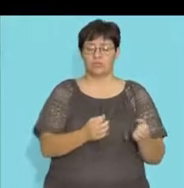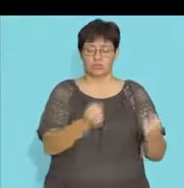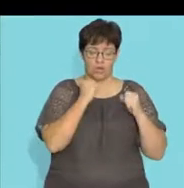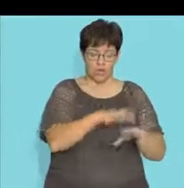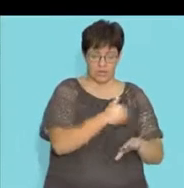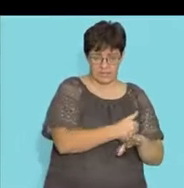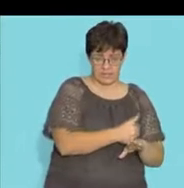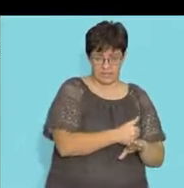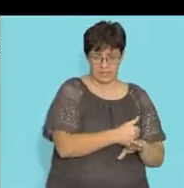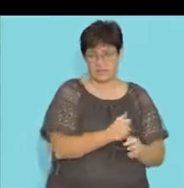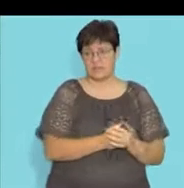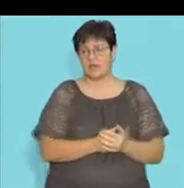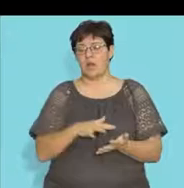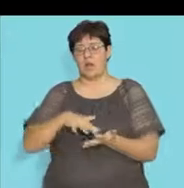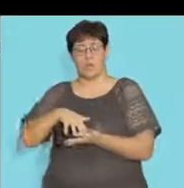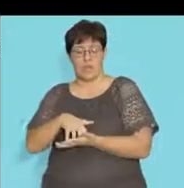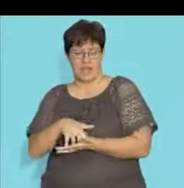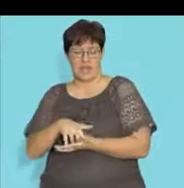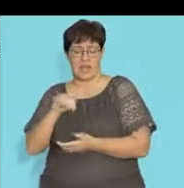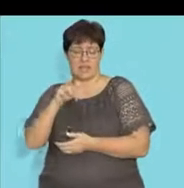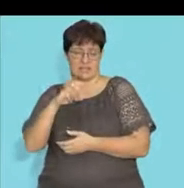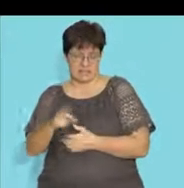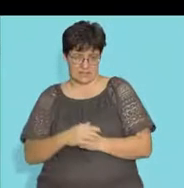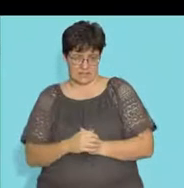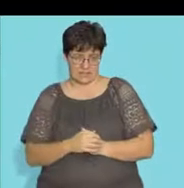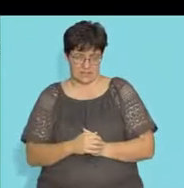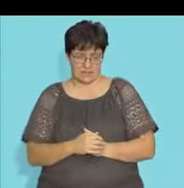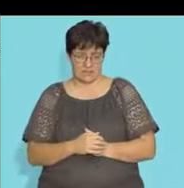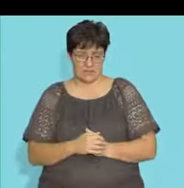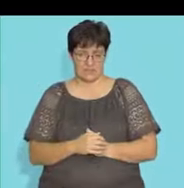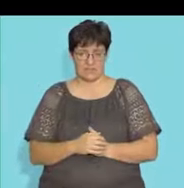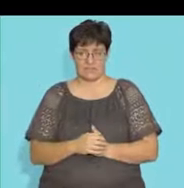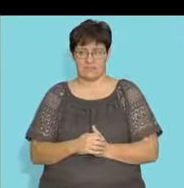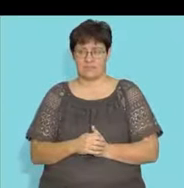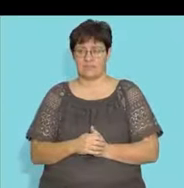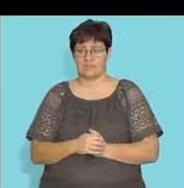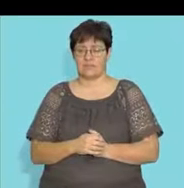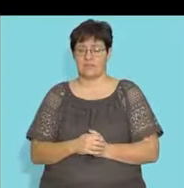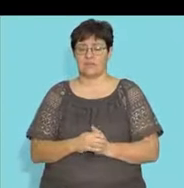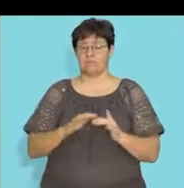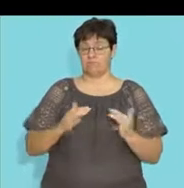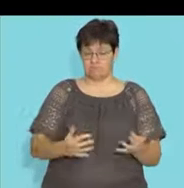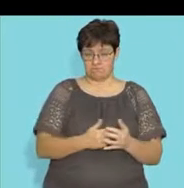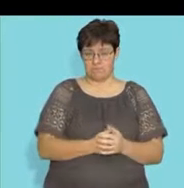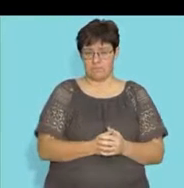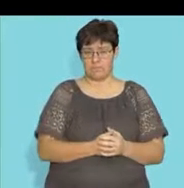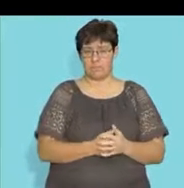it's a strong base and a weak acid that's reacting. Right,